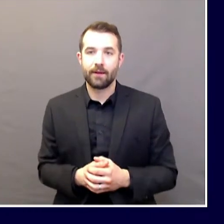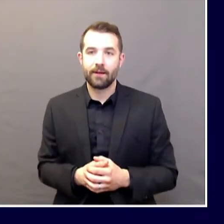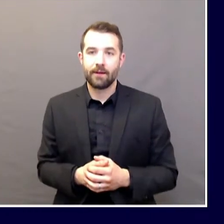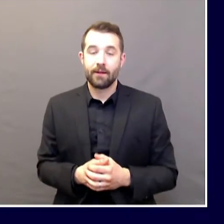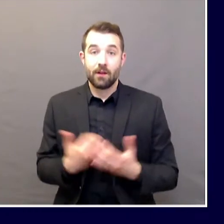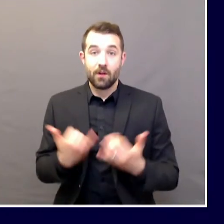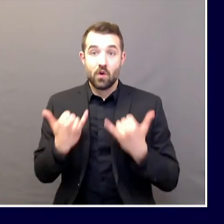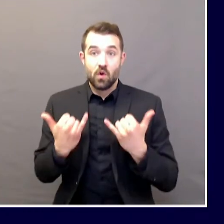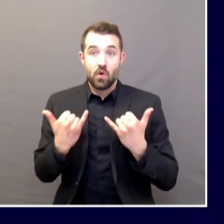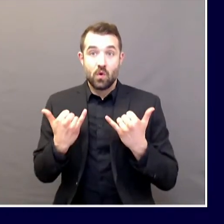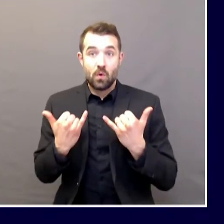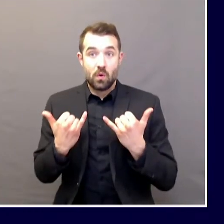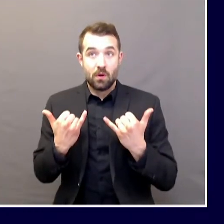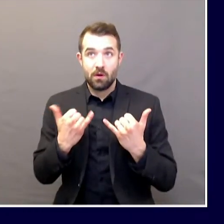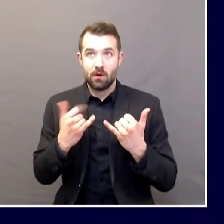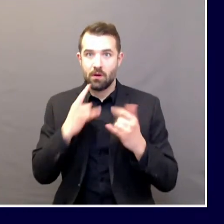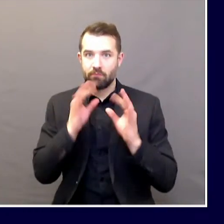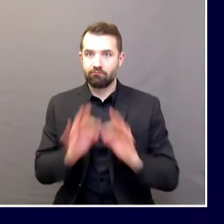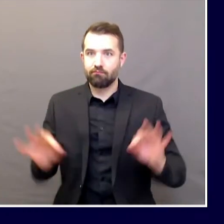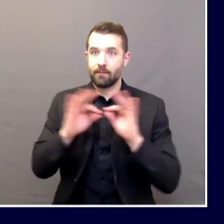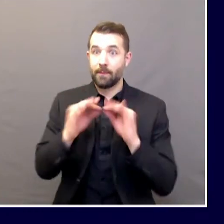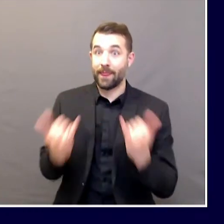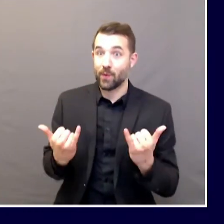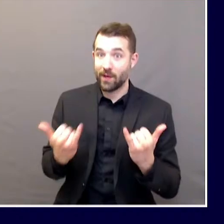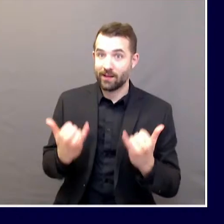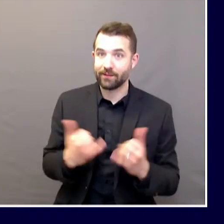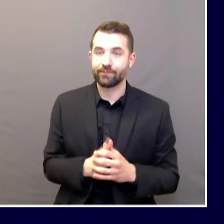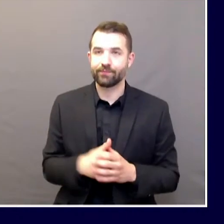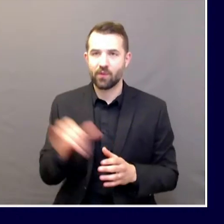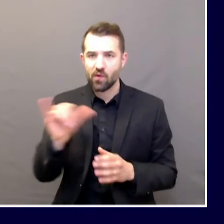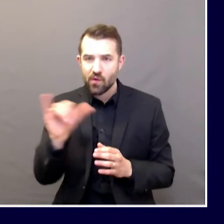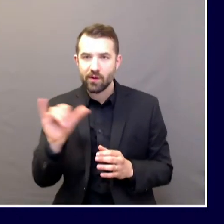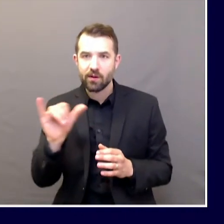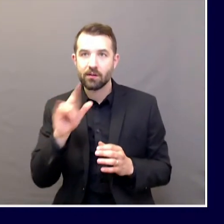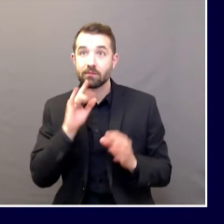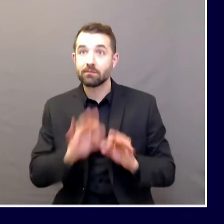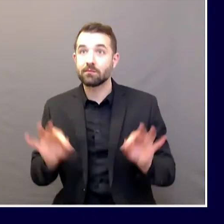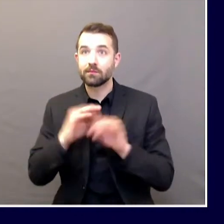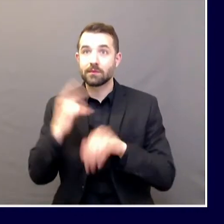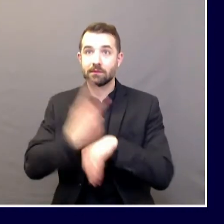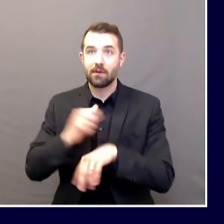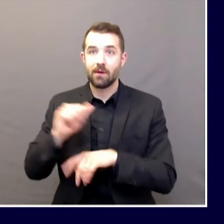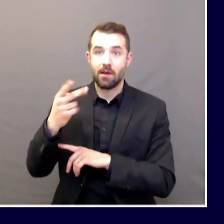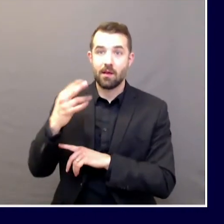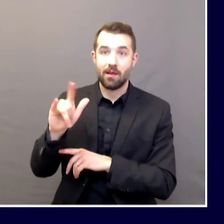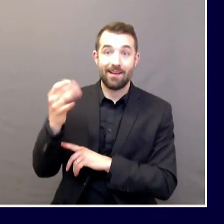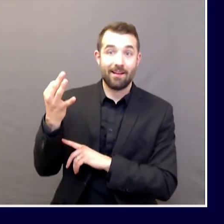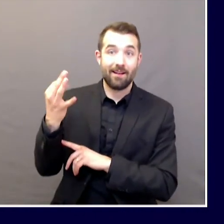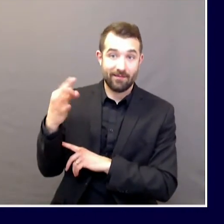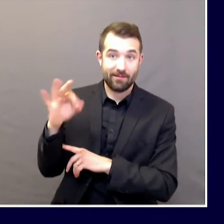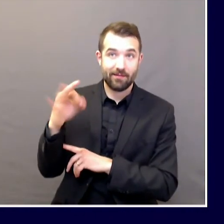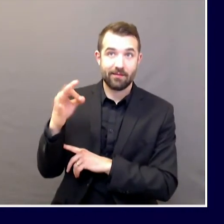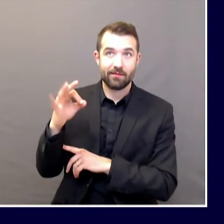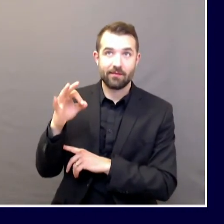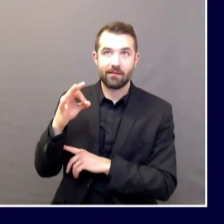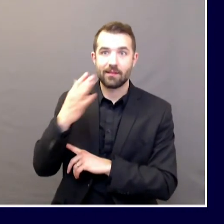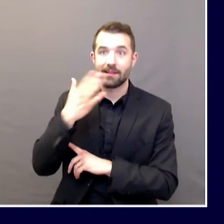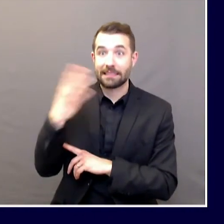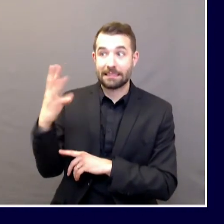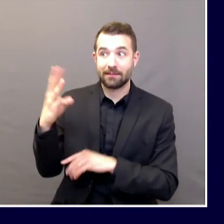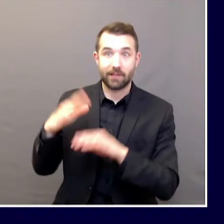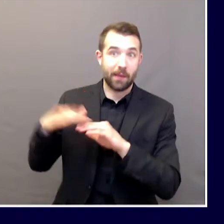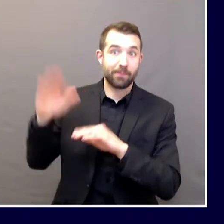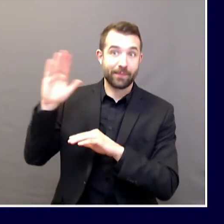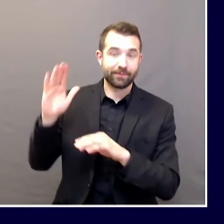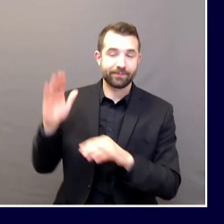day. Also a big day is April 19th. How confident is the state right now that we really are going to get to